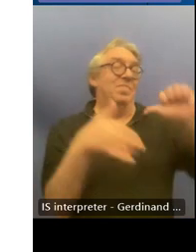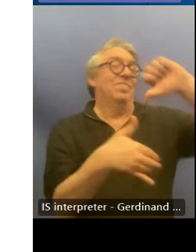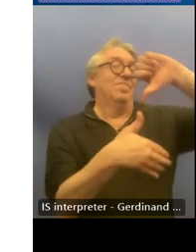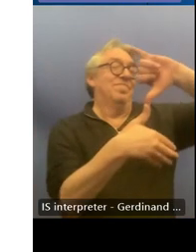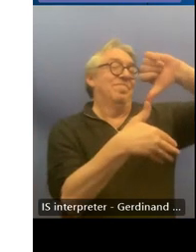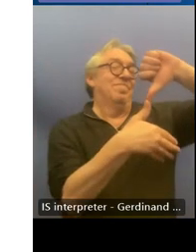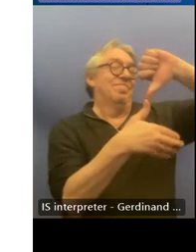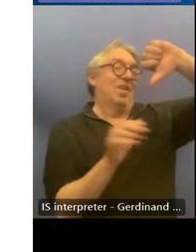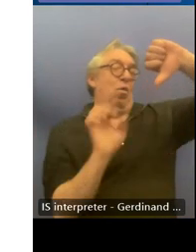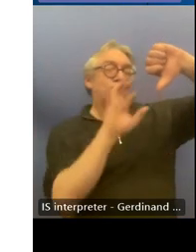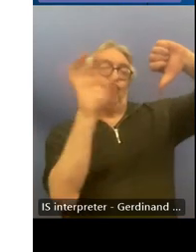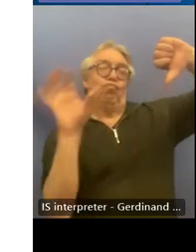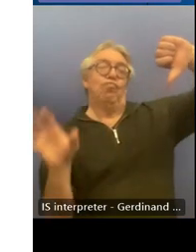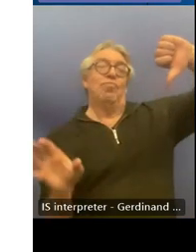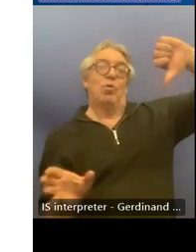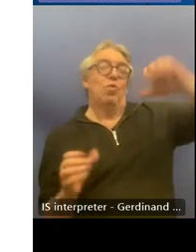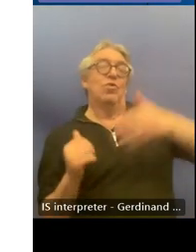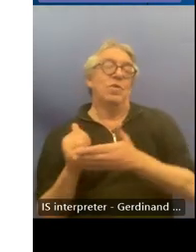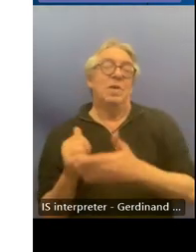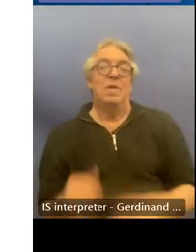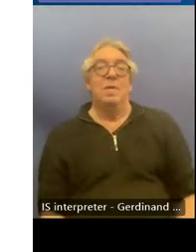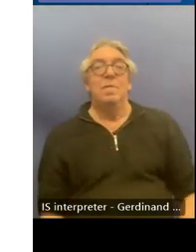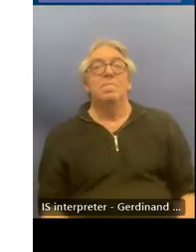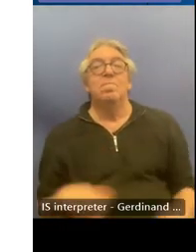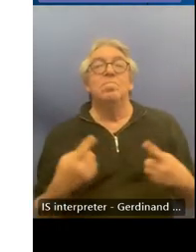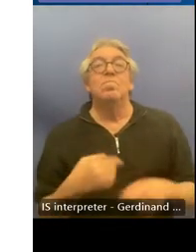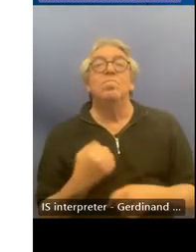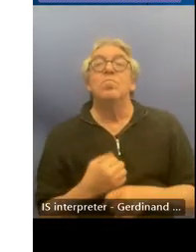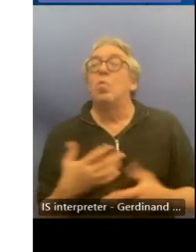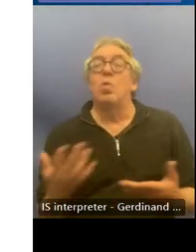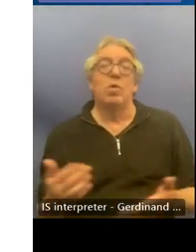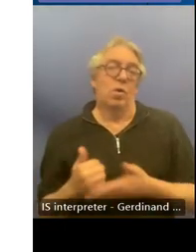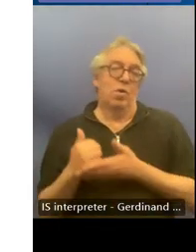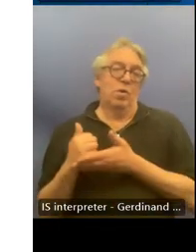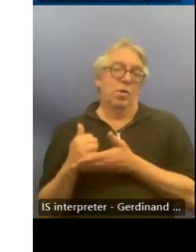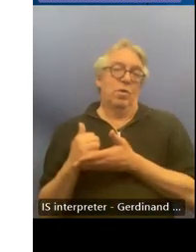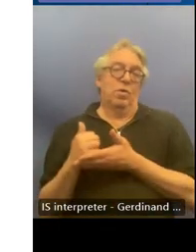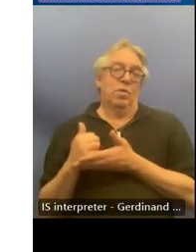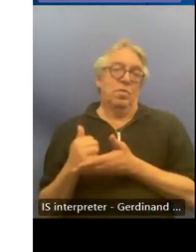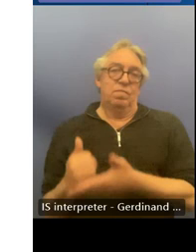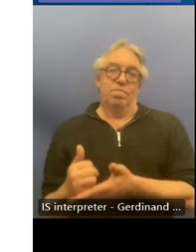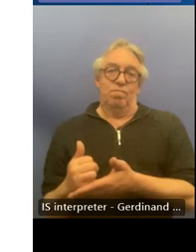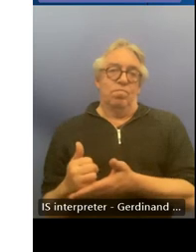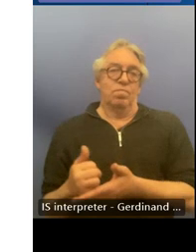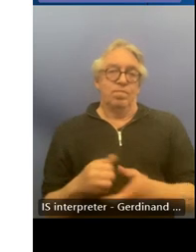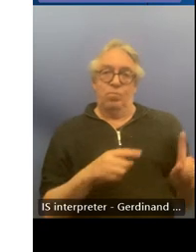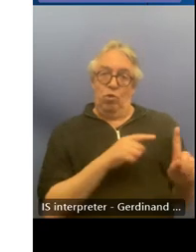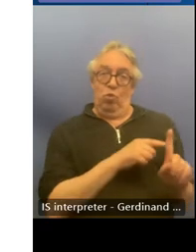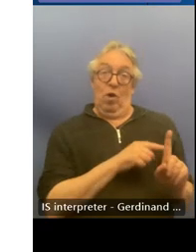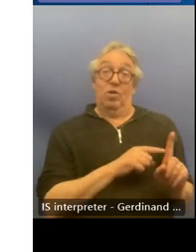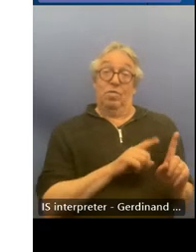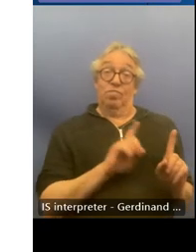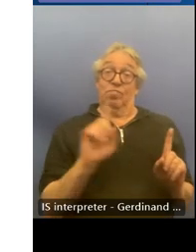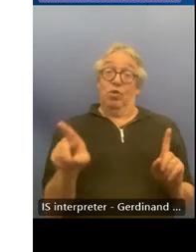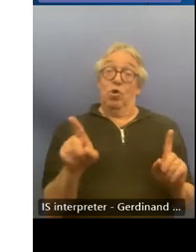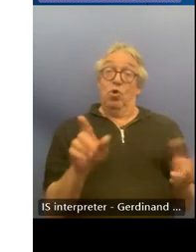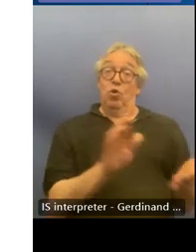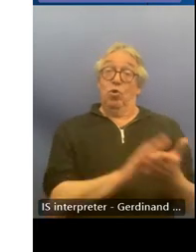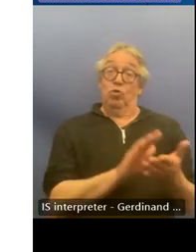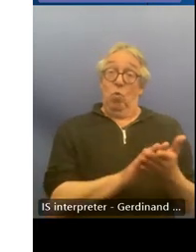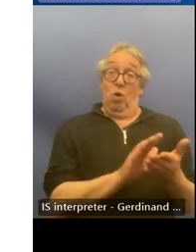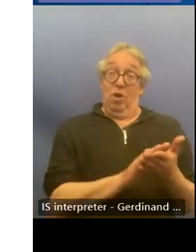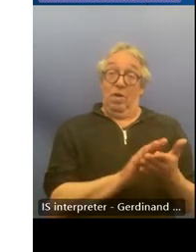provide assistance to teachers and professionals at Juan's school and use tailored methods to help